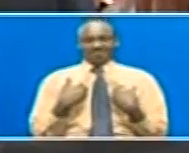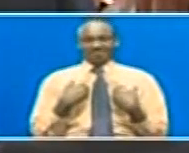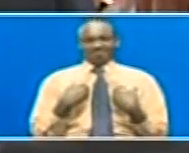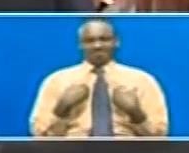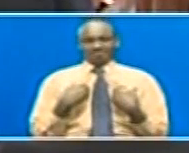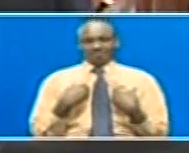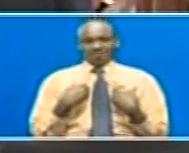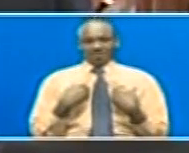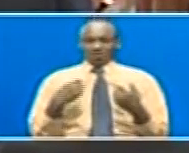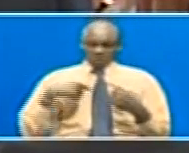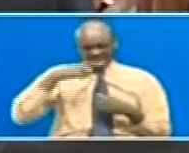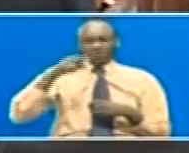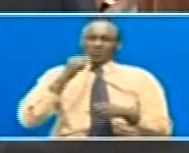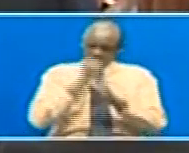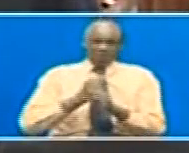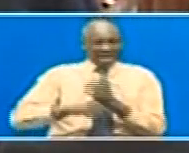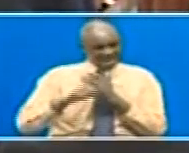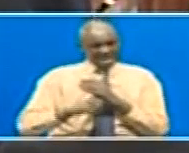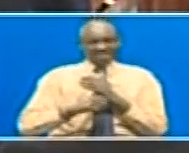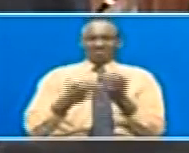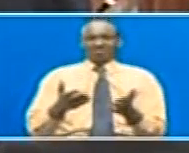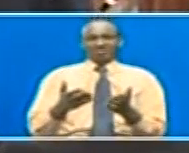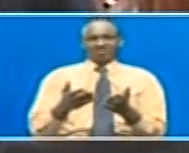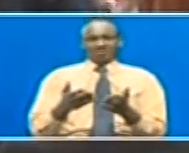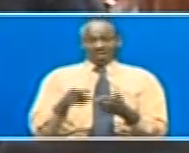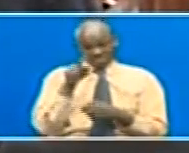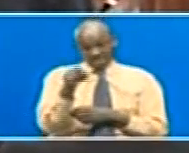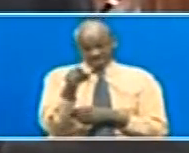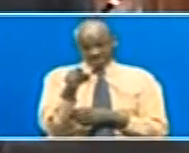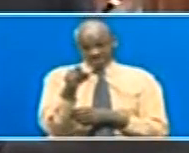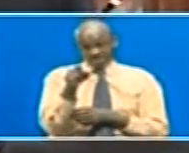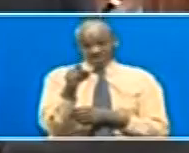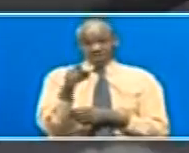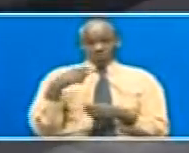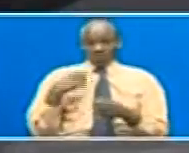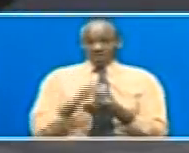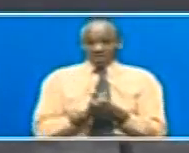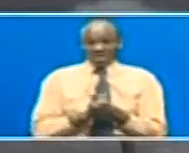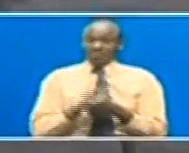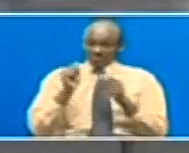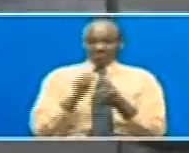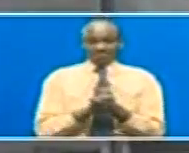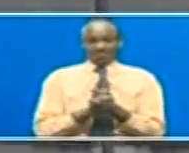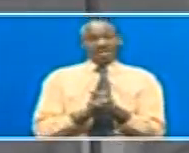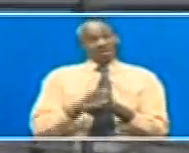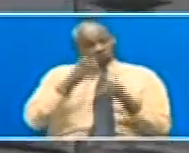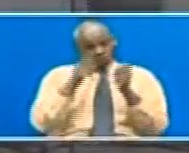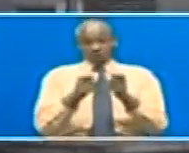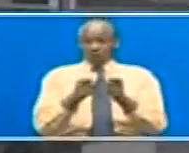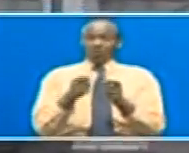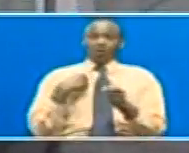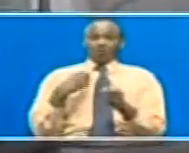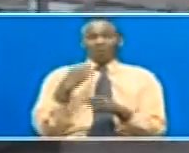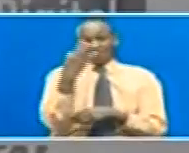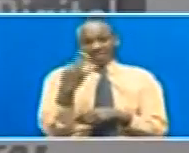We will do the best we can, but that date is not practical. A switch-off deadline of March